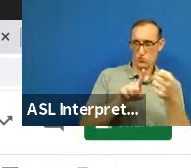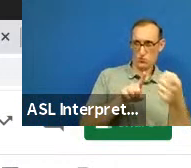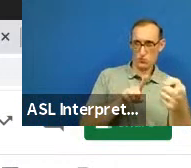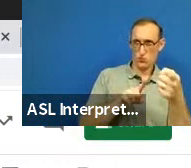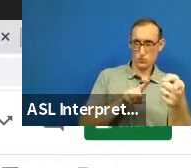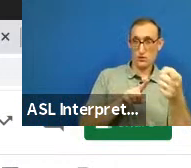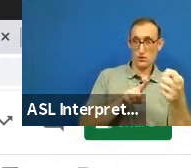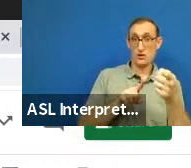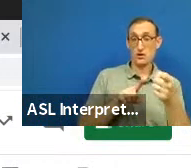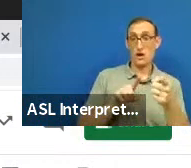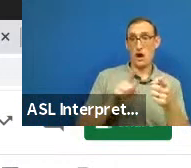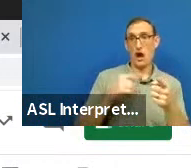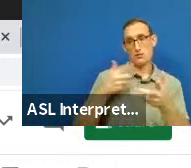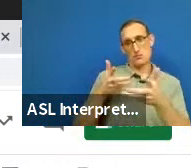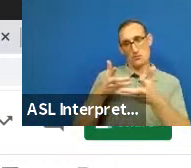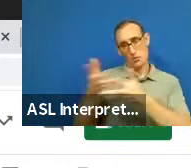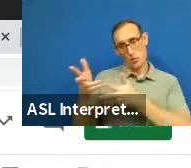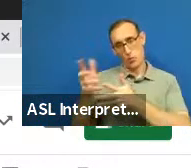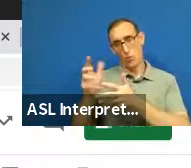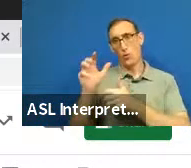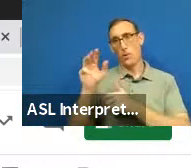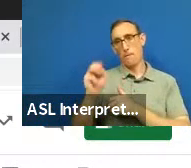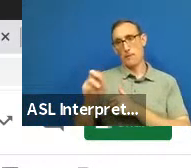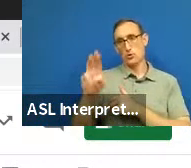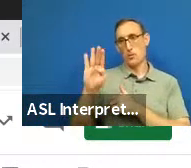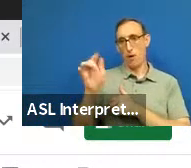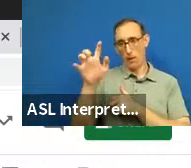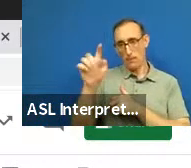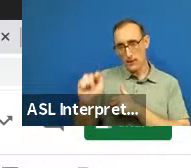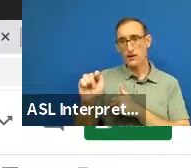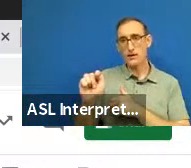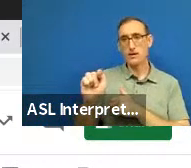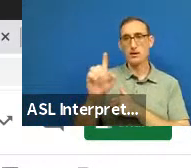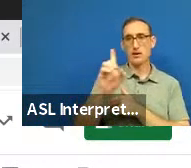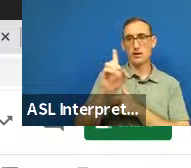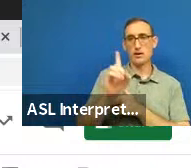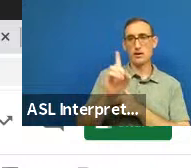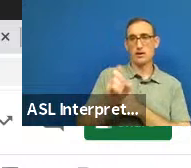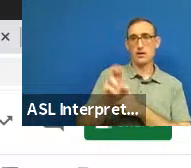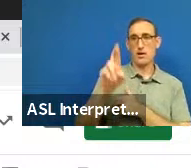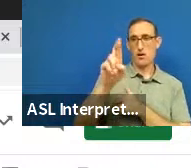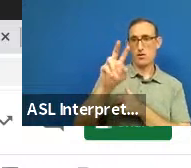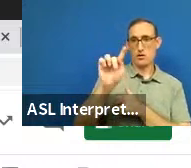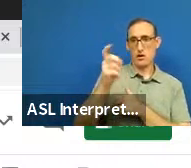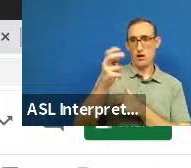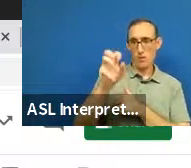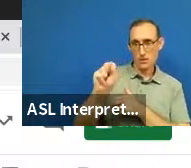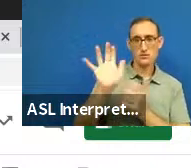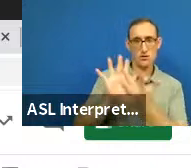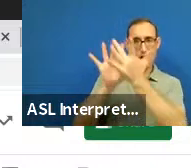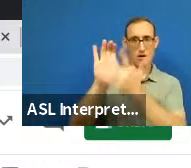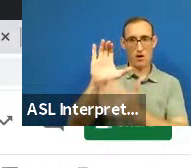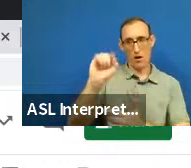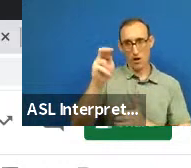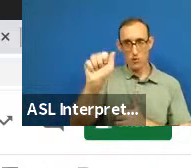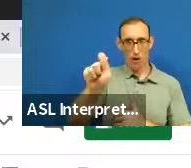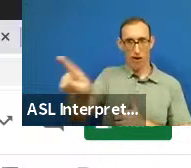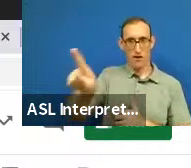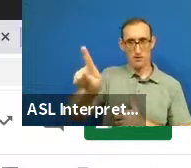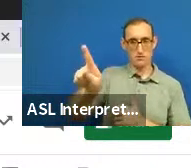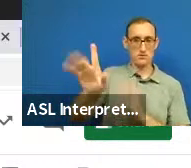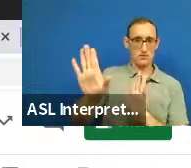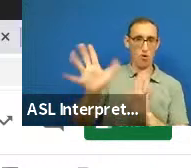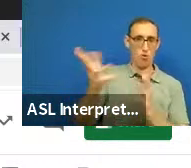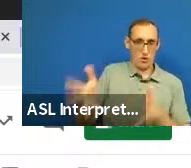speaking with Mr. Barlament. Dr. Thomas also followed up with Cognia to ask them. And I think we are going to